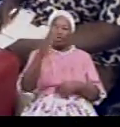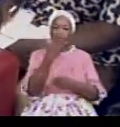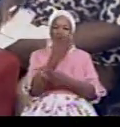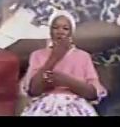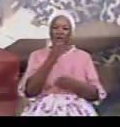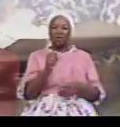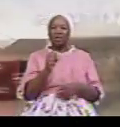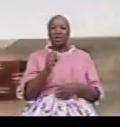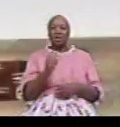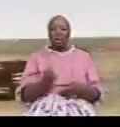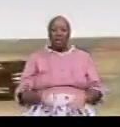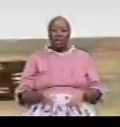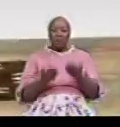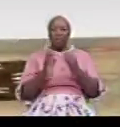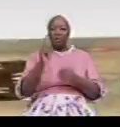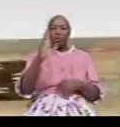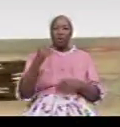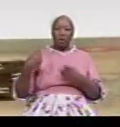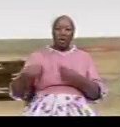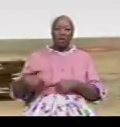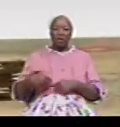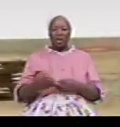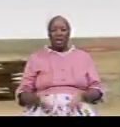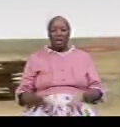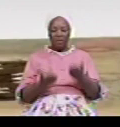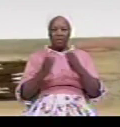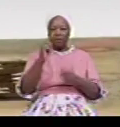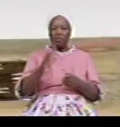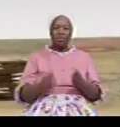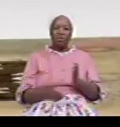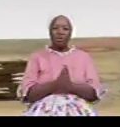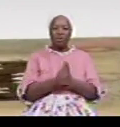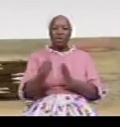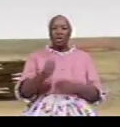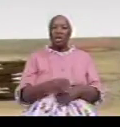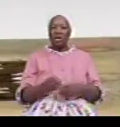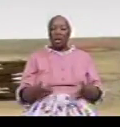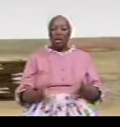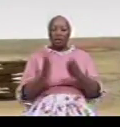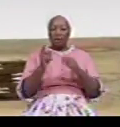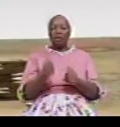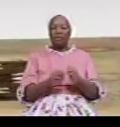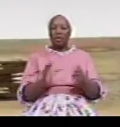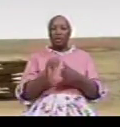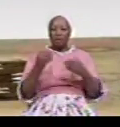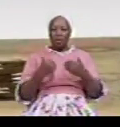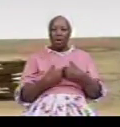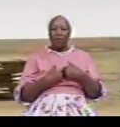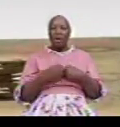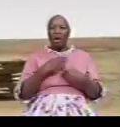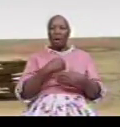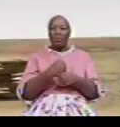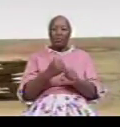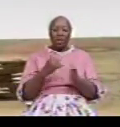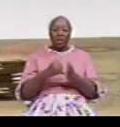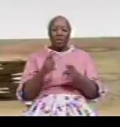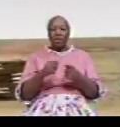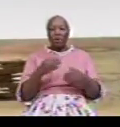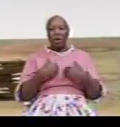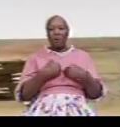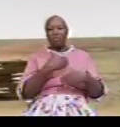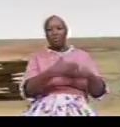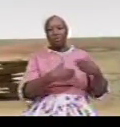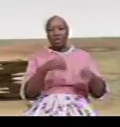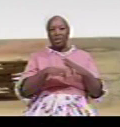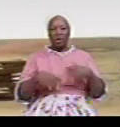your heart. Lift up your skill, lift up everything you've got, and make you to have progress in your life,